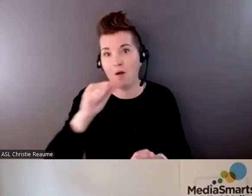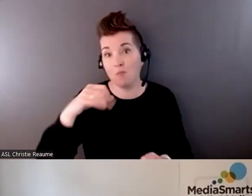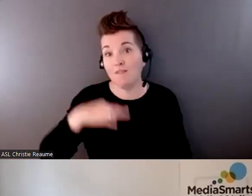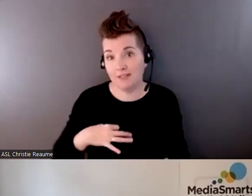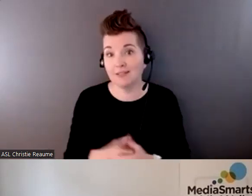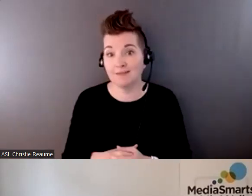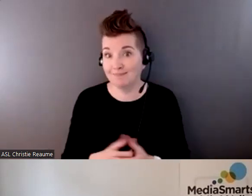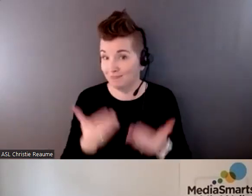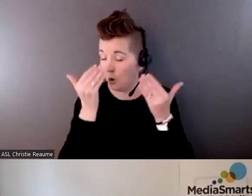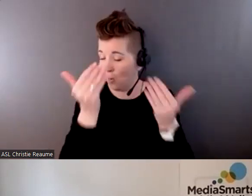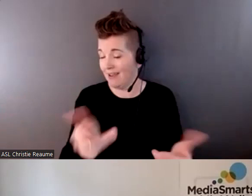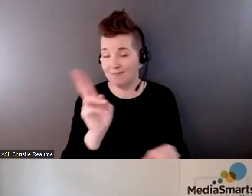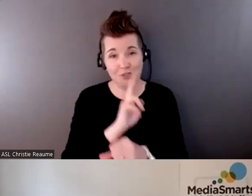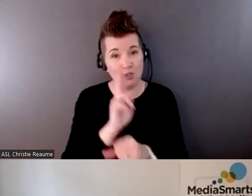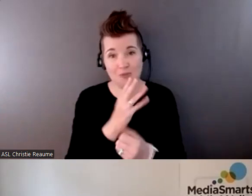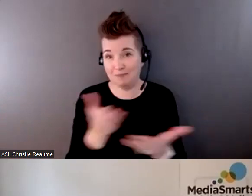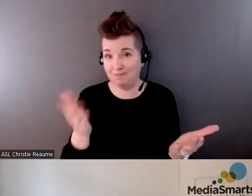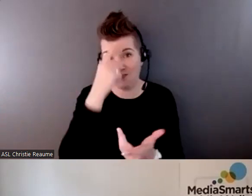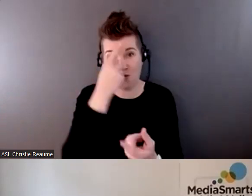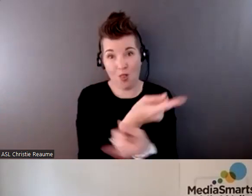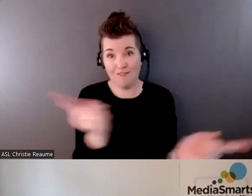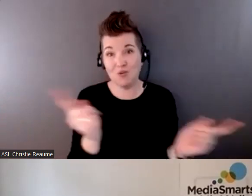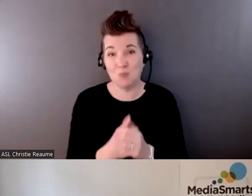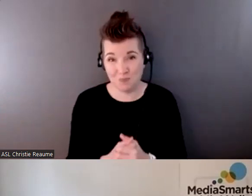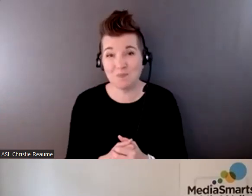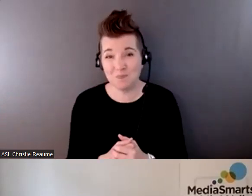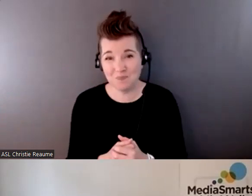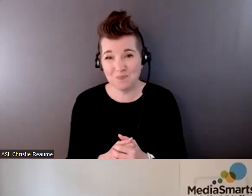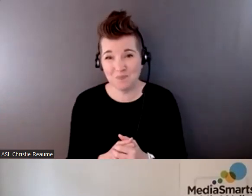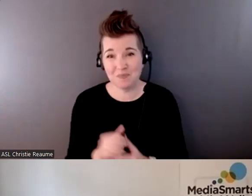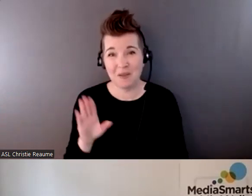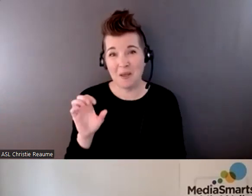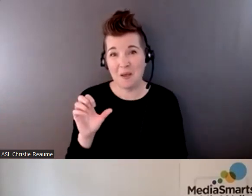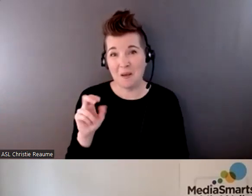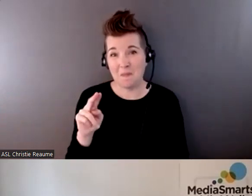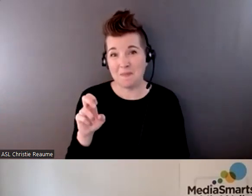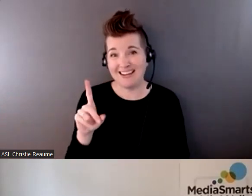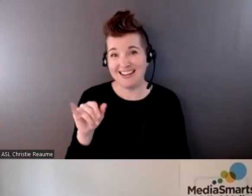that's what they're there for amazing I actually think I'm gonna go and take a spin there myself